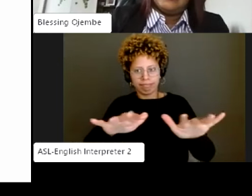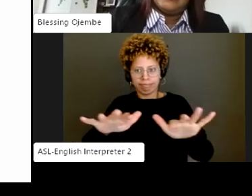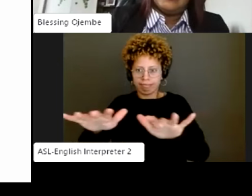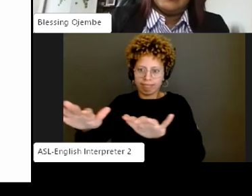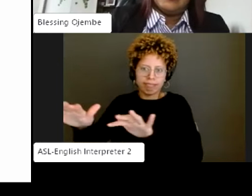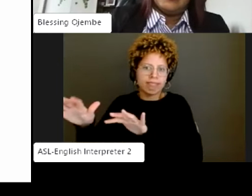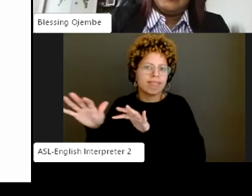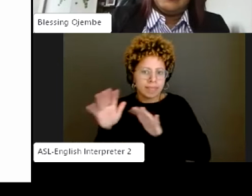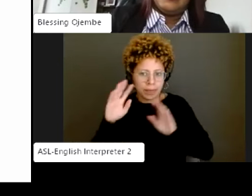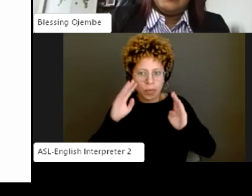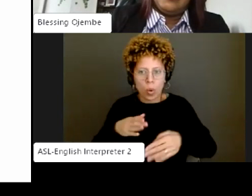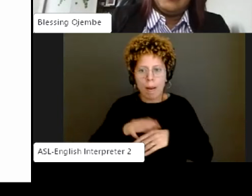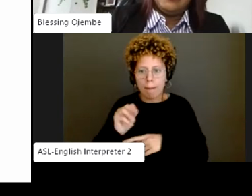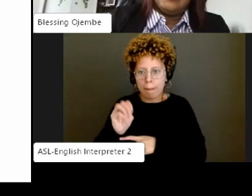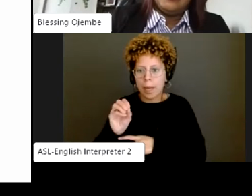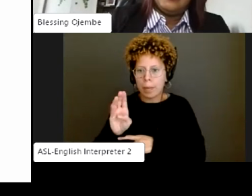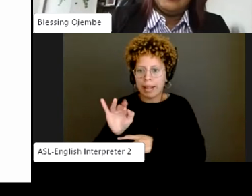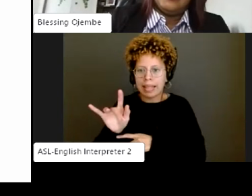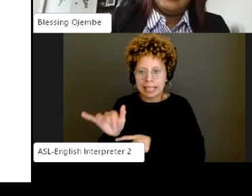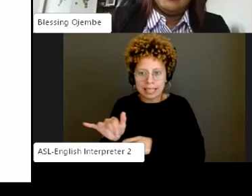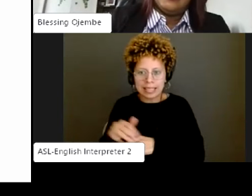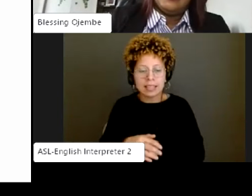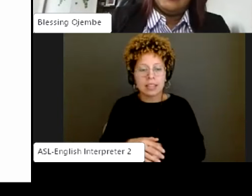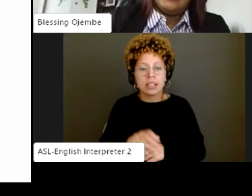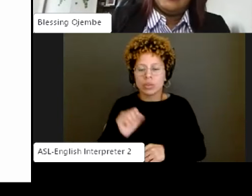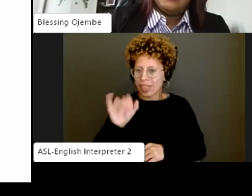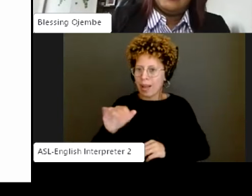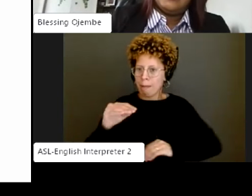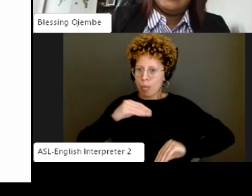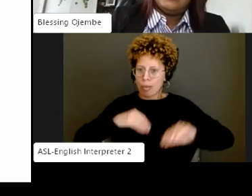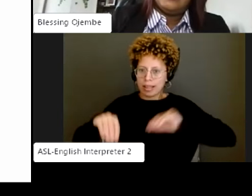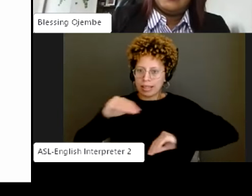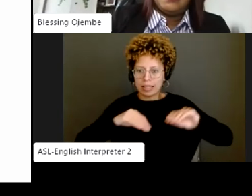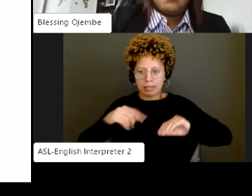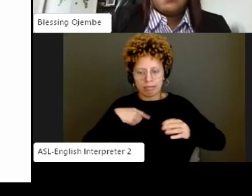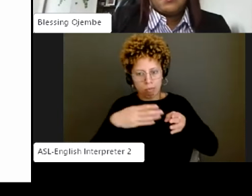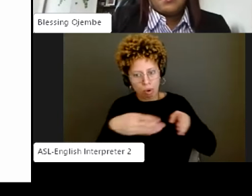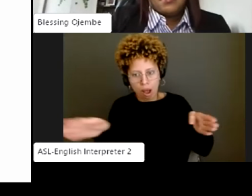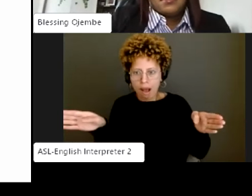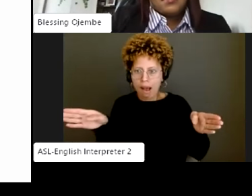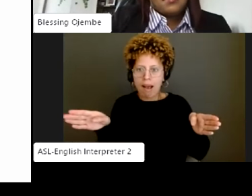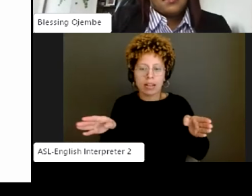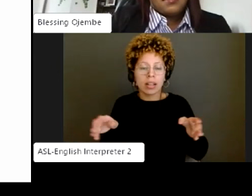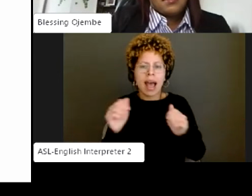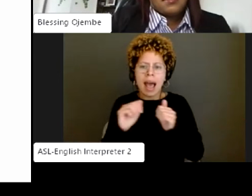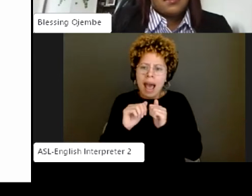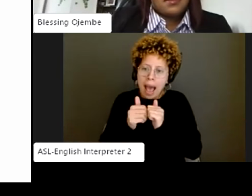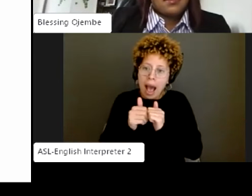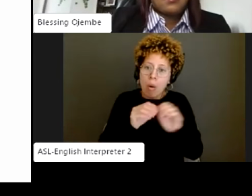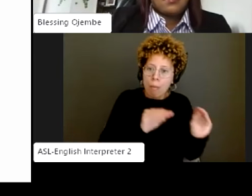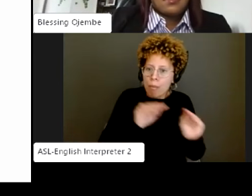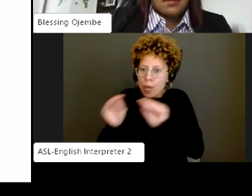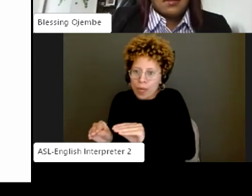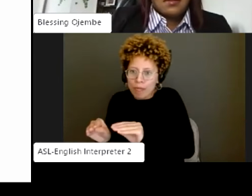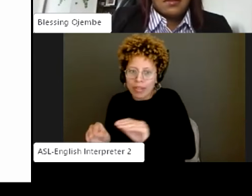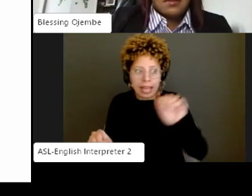in my research, I looked at mobility broadly, movement from point A to B, regardless of how